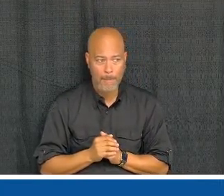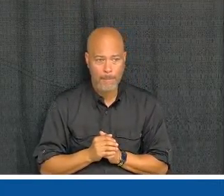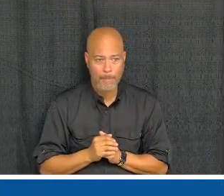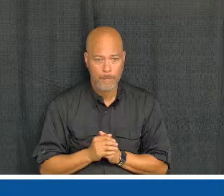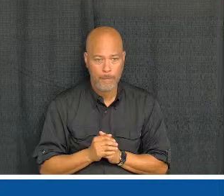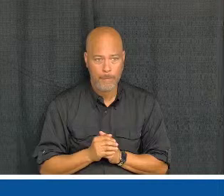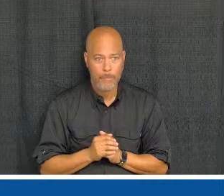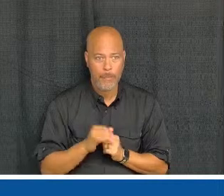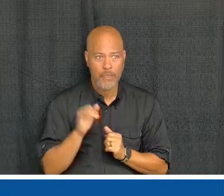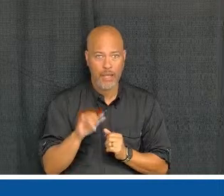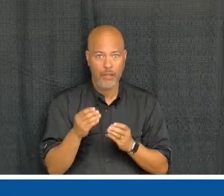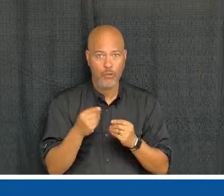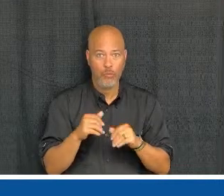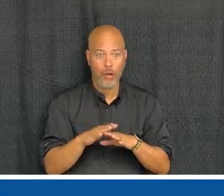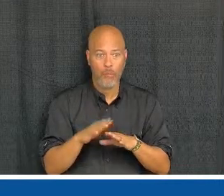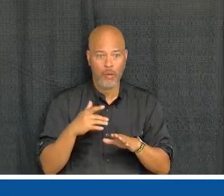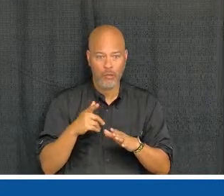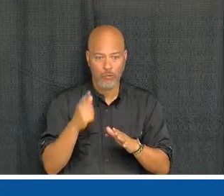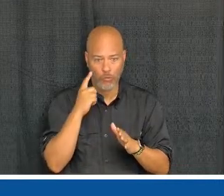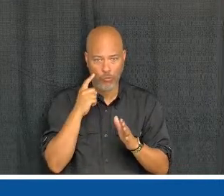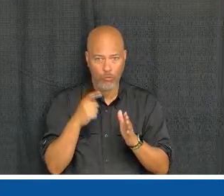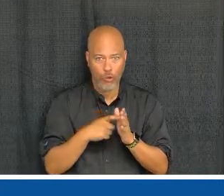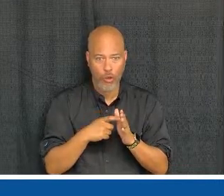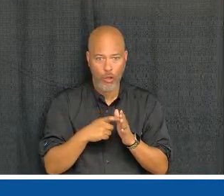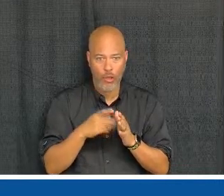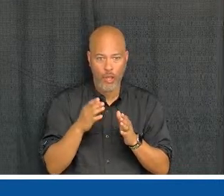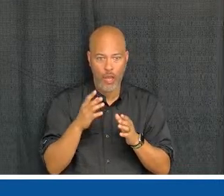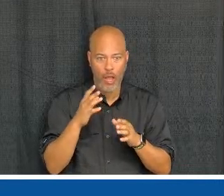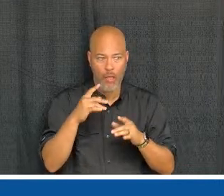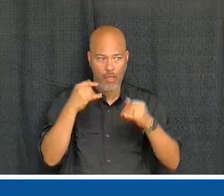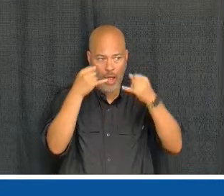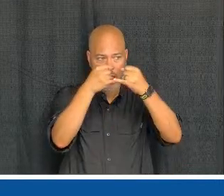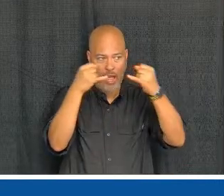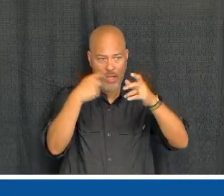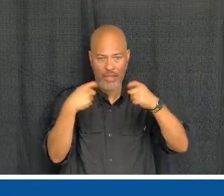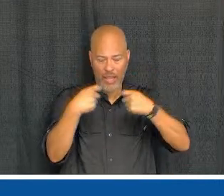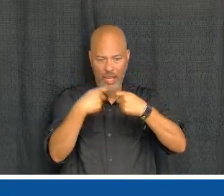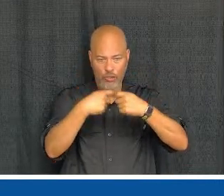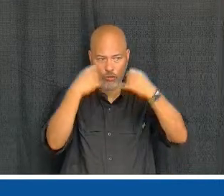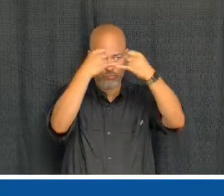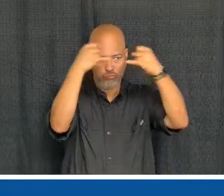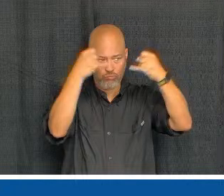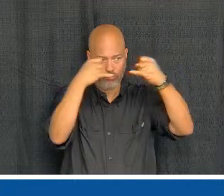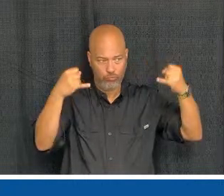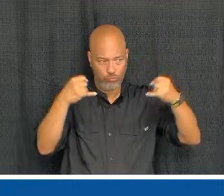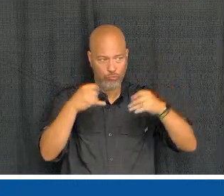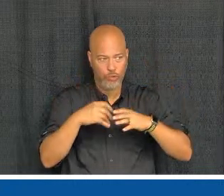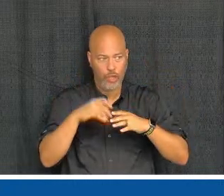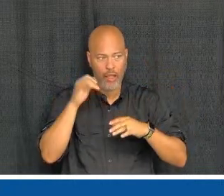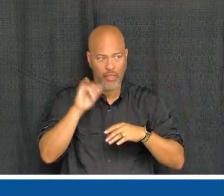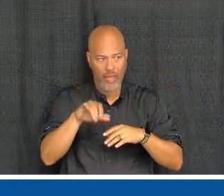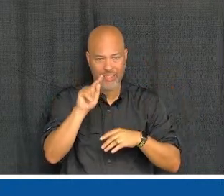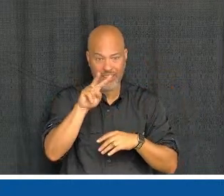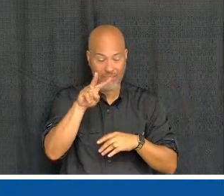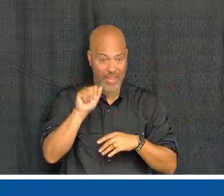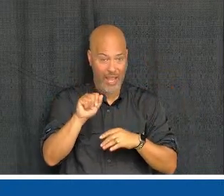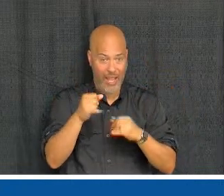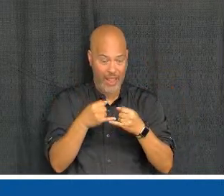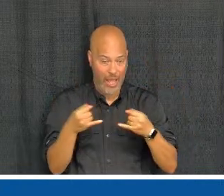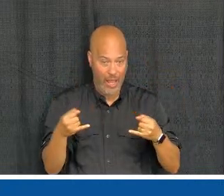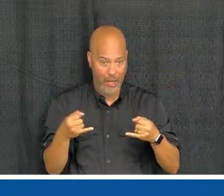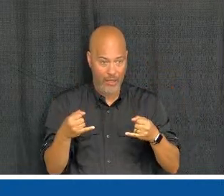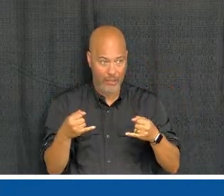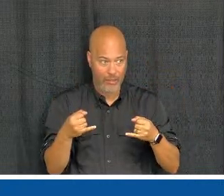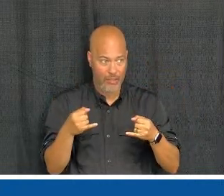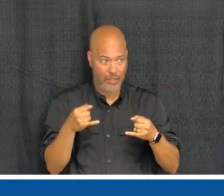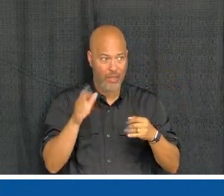And here's the property. I'll call your attention to the power lines overhead, both near and especially the ones on the far side. Those are TVA power lines